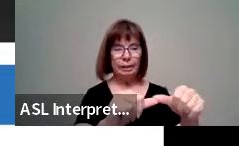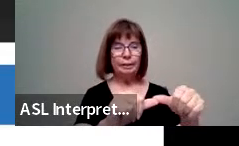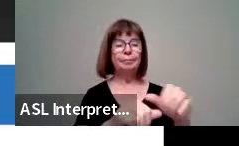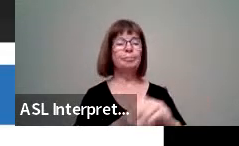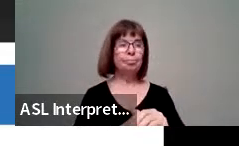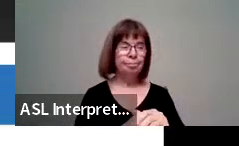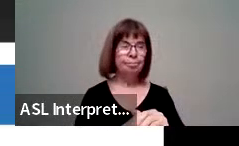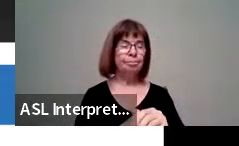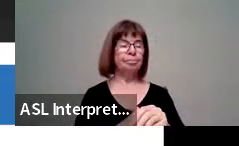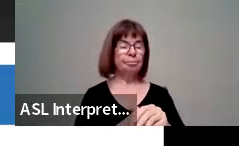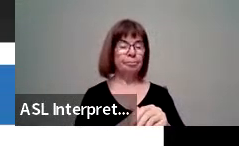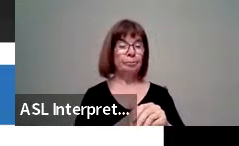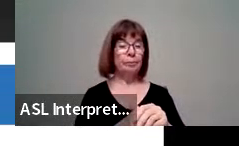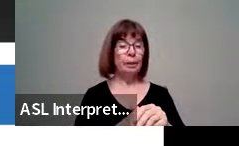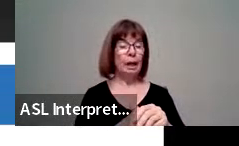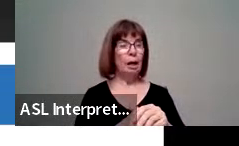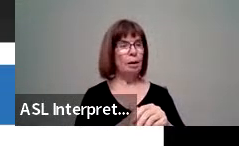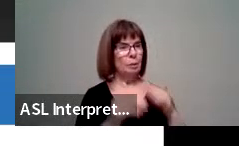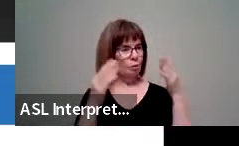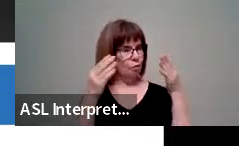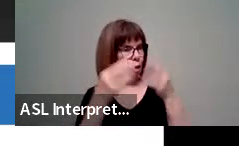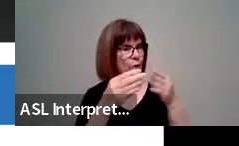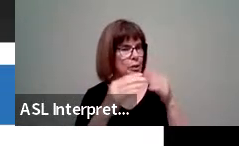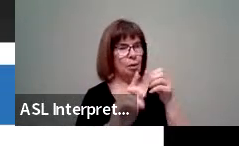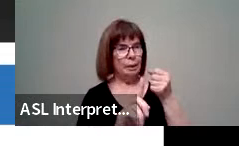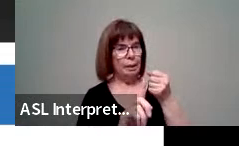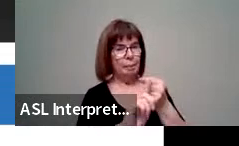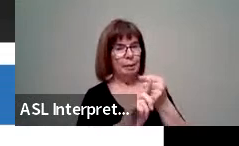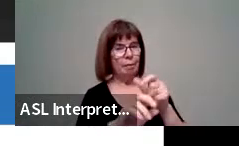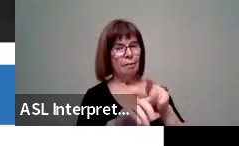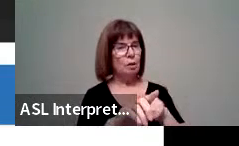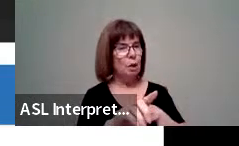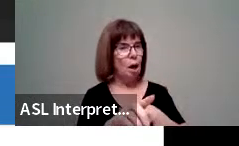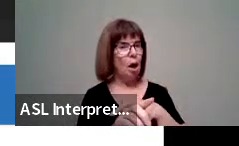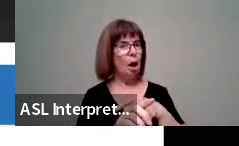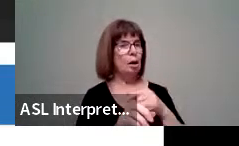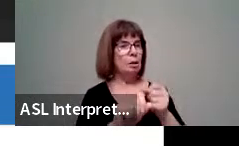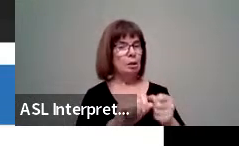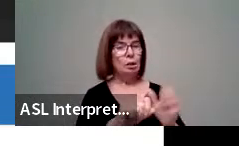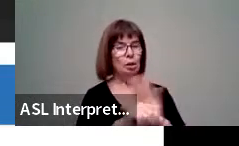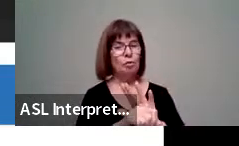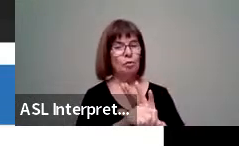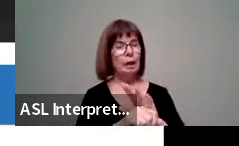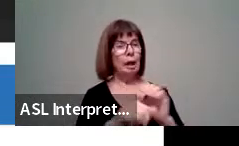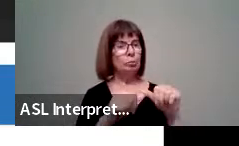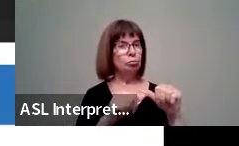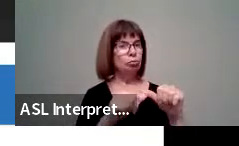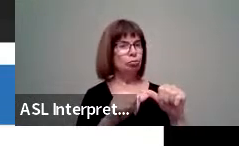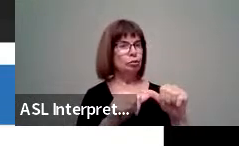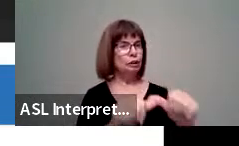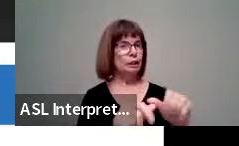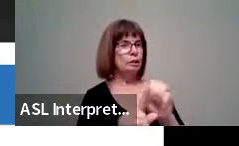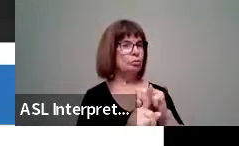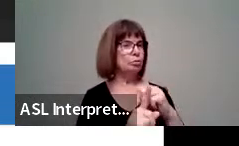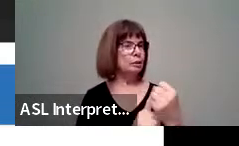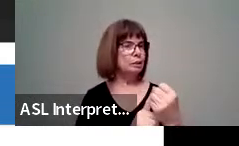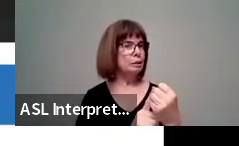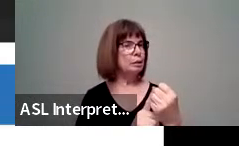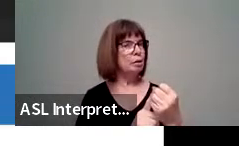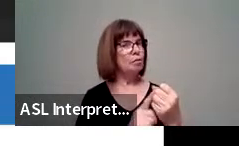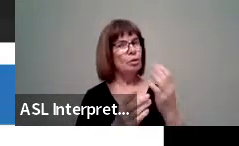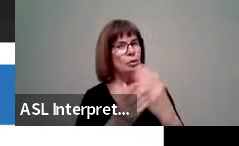the impact of long COVID and of chronic conditions on those parts and members of our community